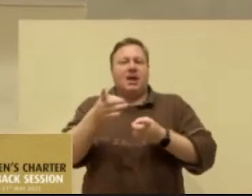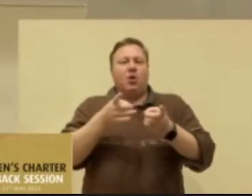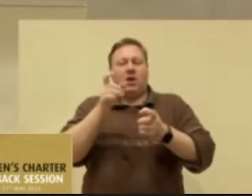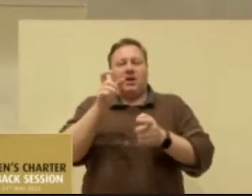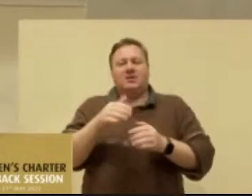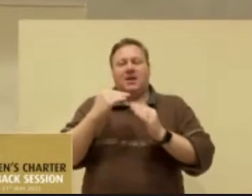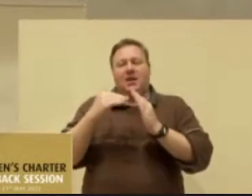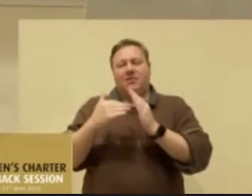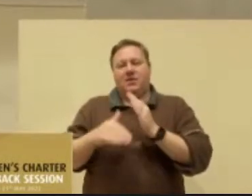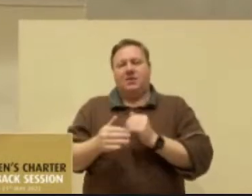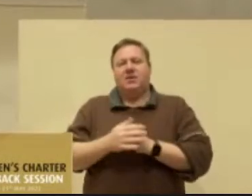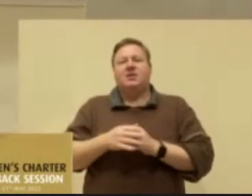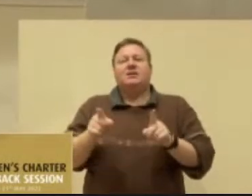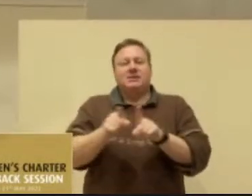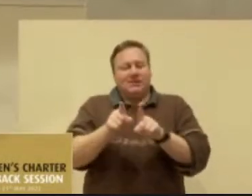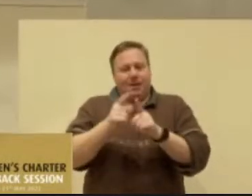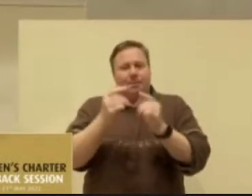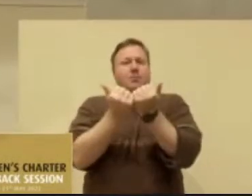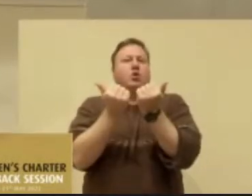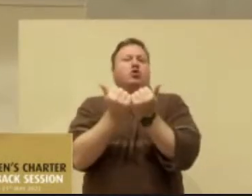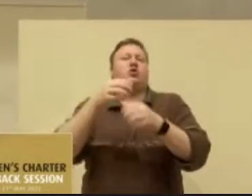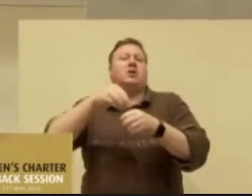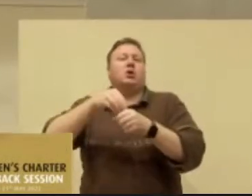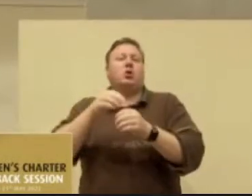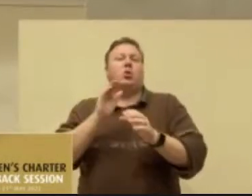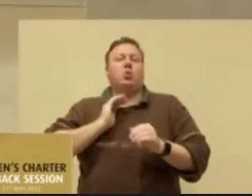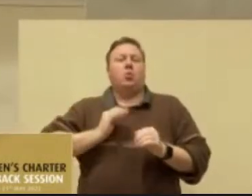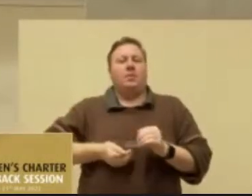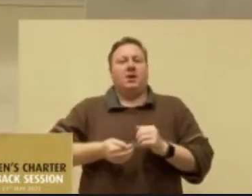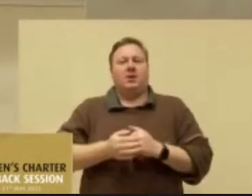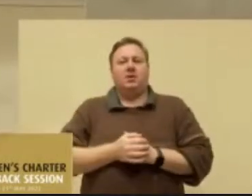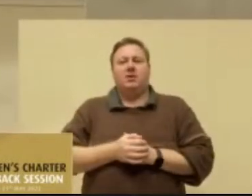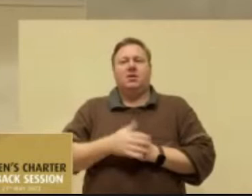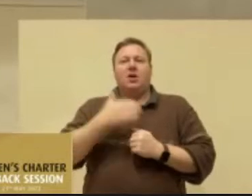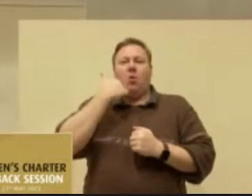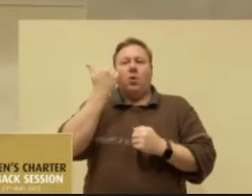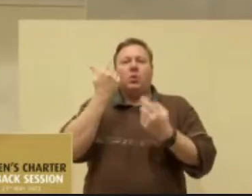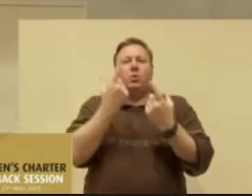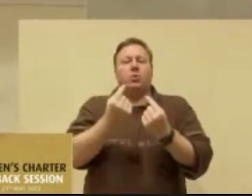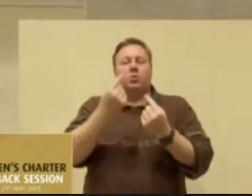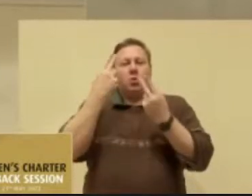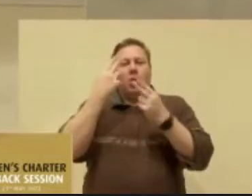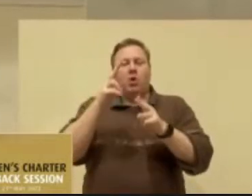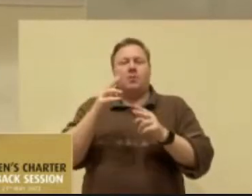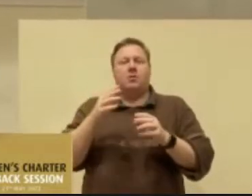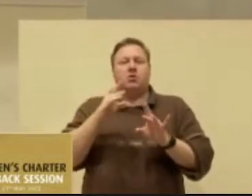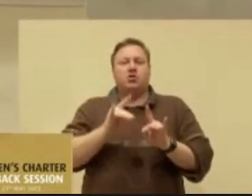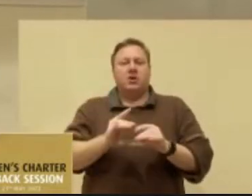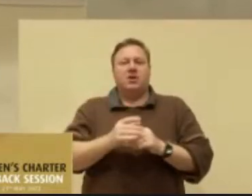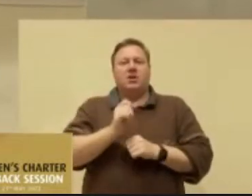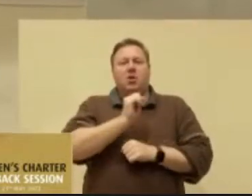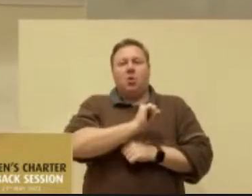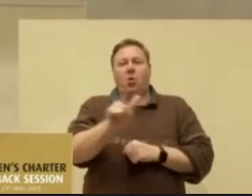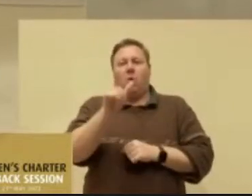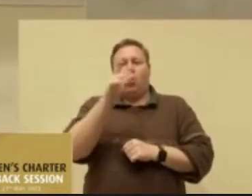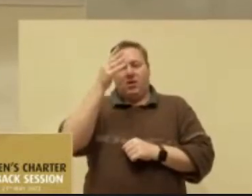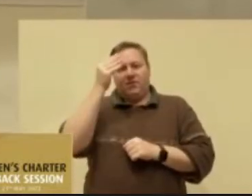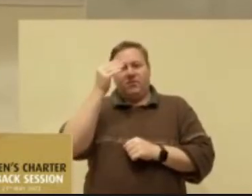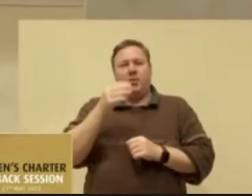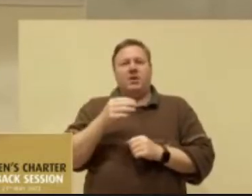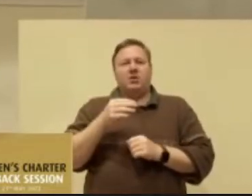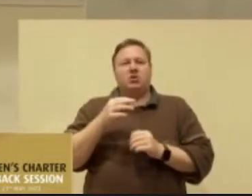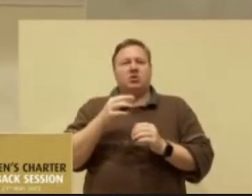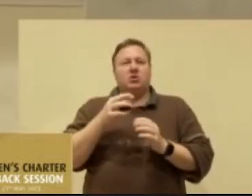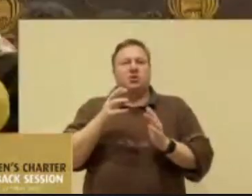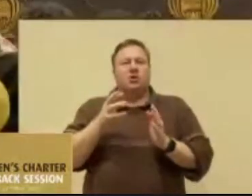are inclusive of women what we try to do honorable chair is to make sure that every information that is reported in the